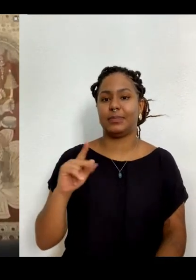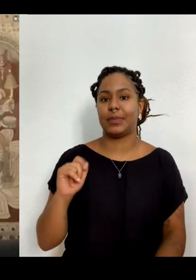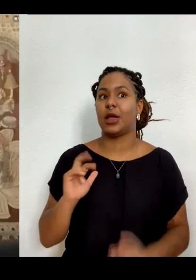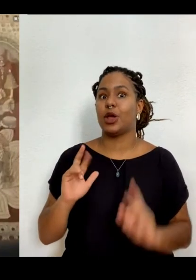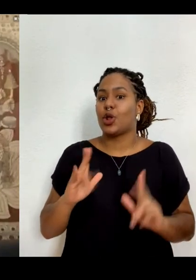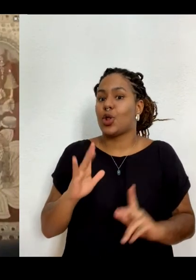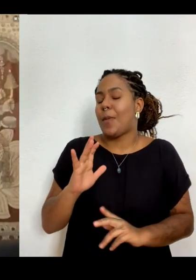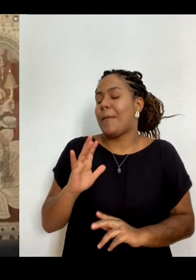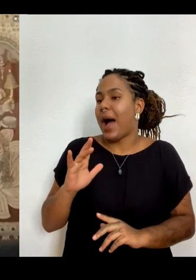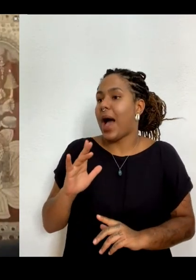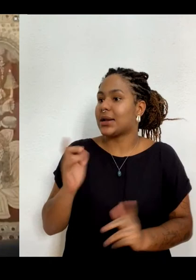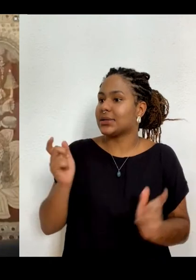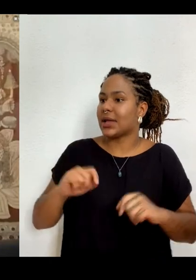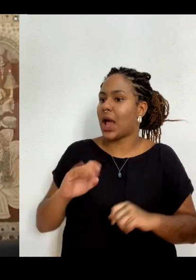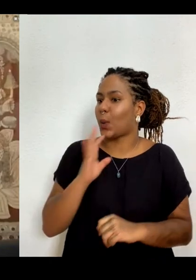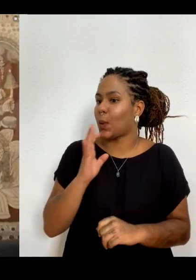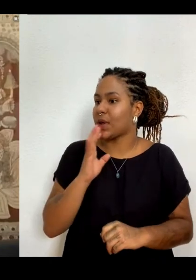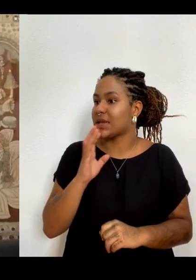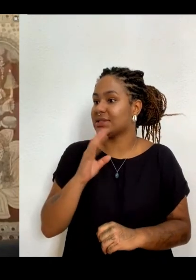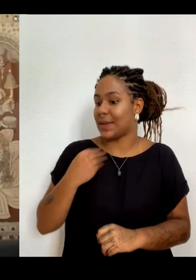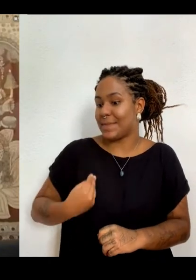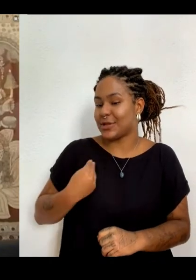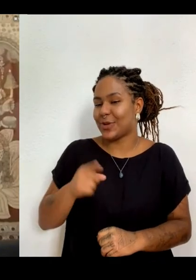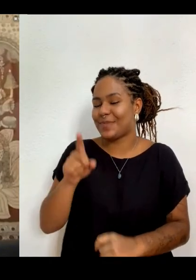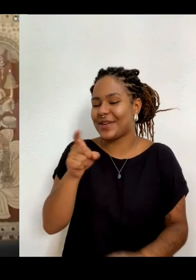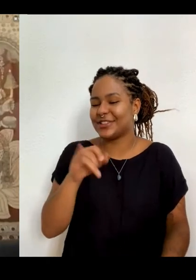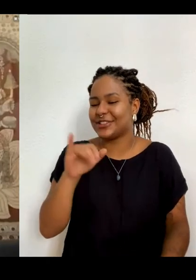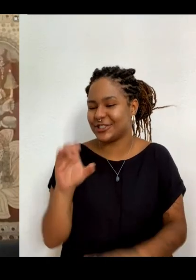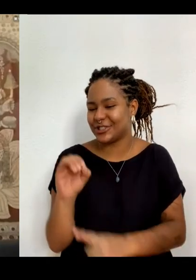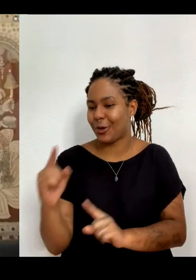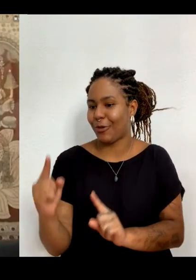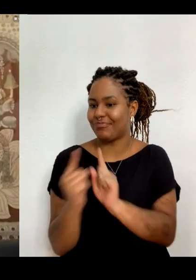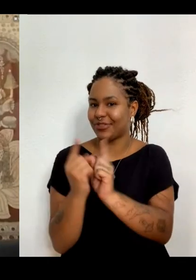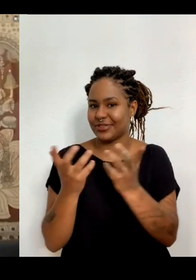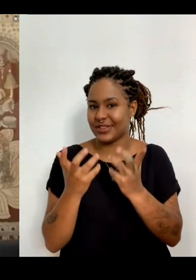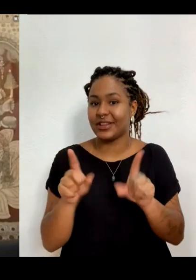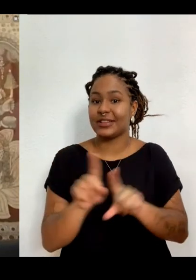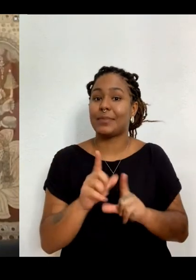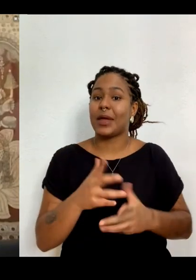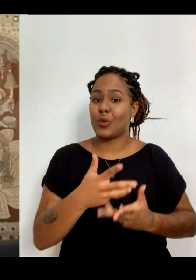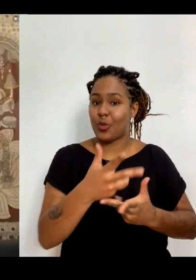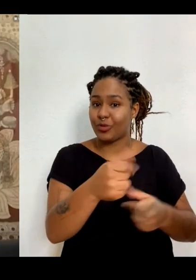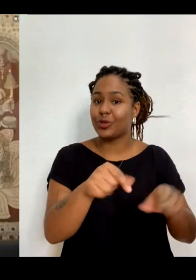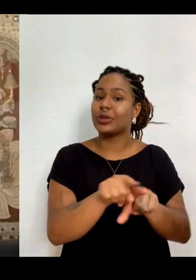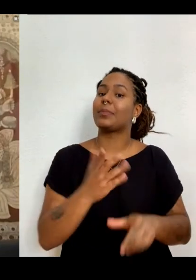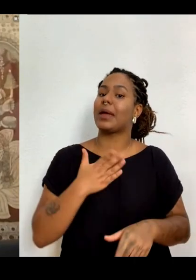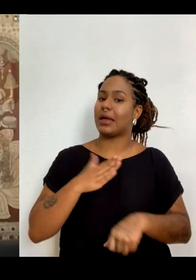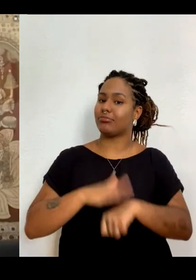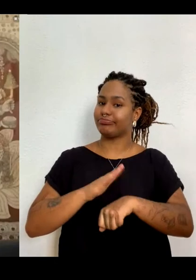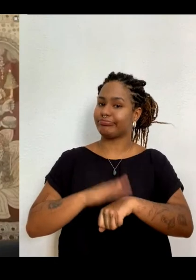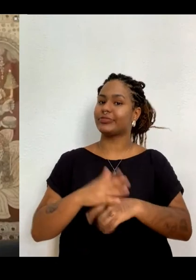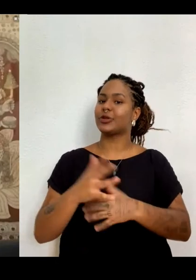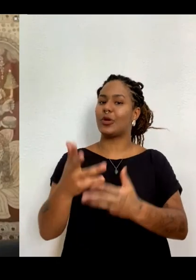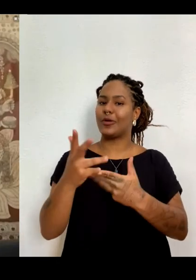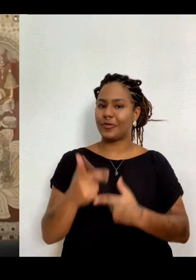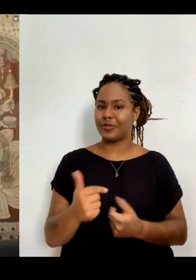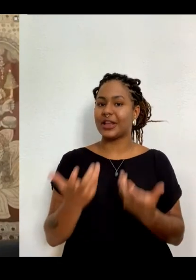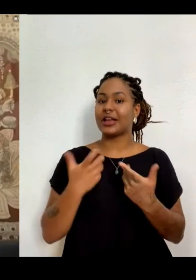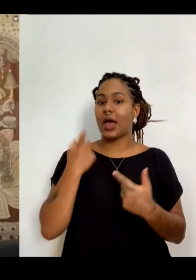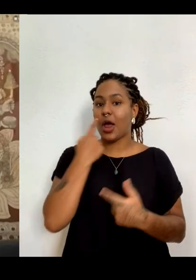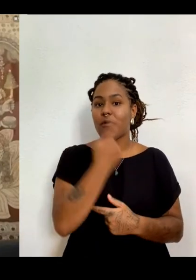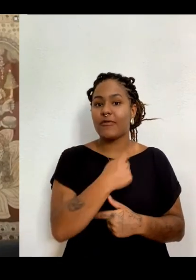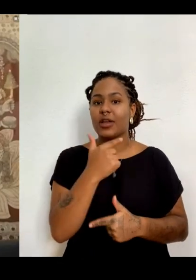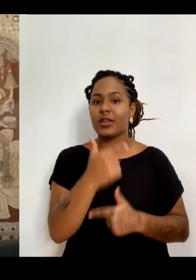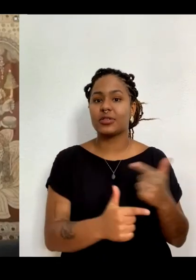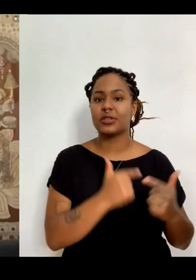um just like Chico has invited you I would like you to I would like to invite you to see the work of nathania the work on seats the words on with